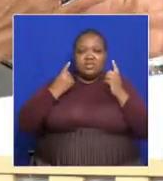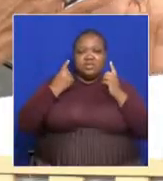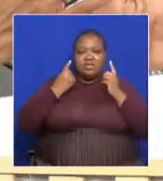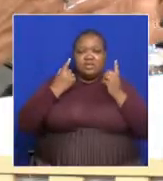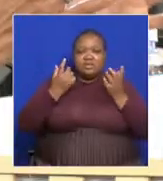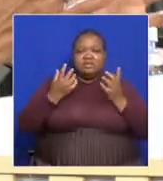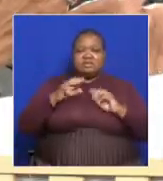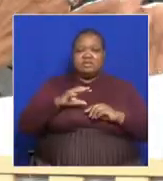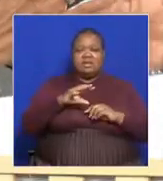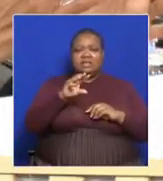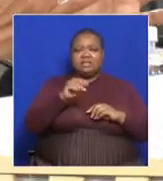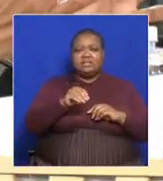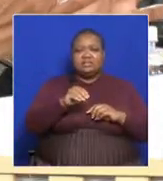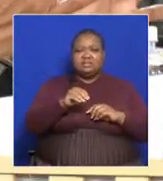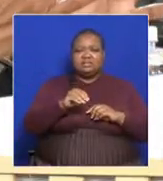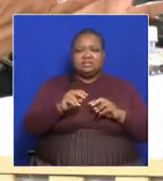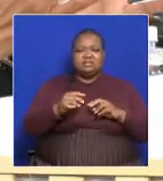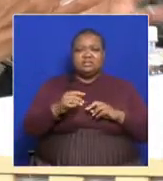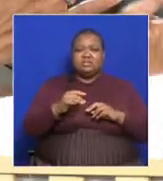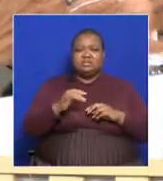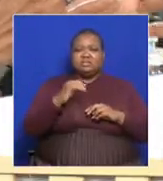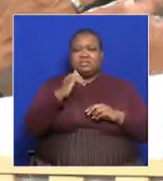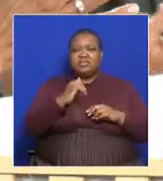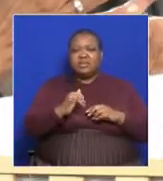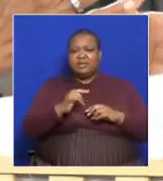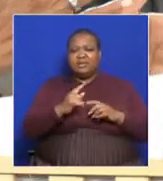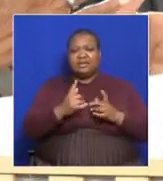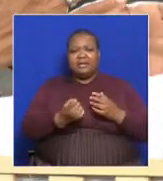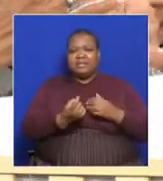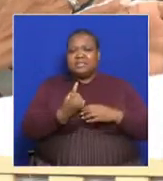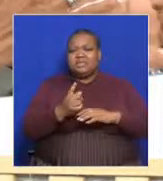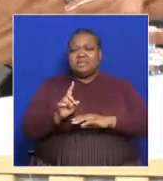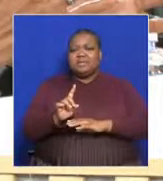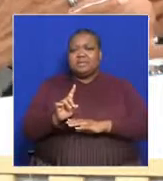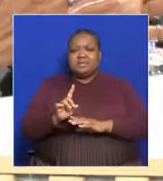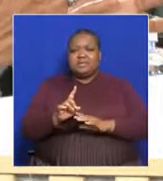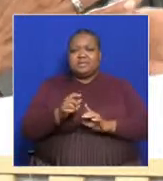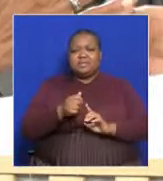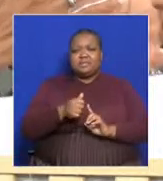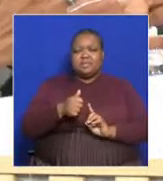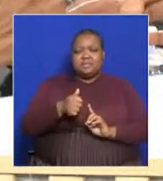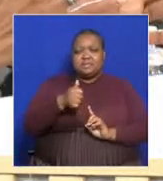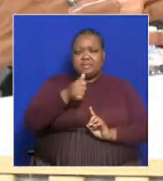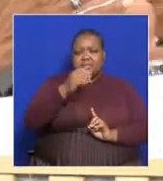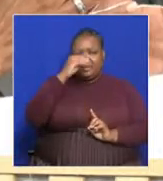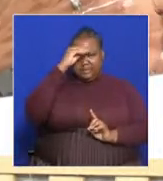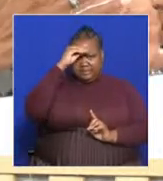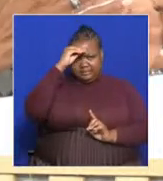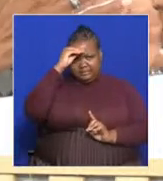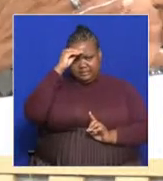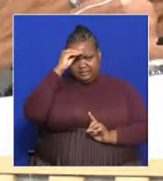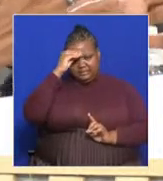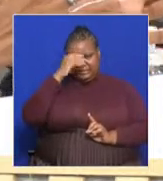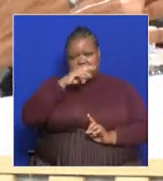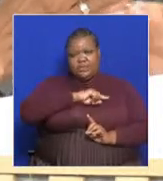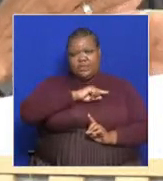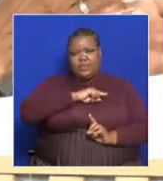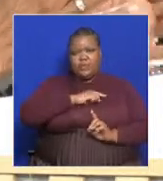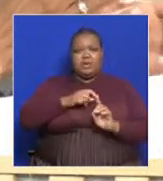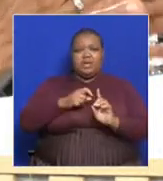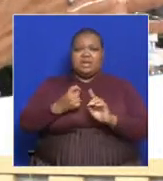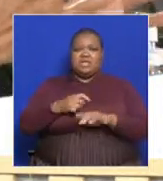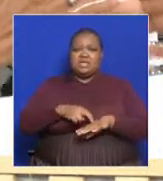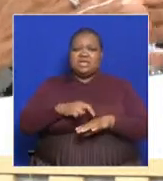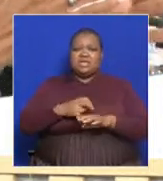to check what's happening with my warrant officer, because I'm one person short. And I ask